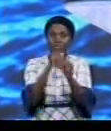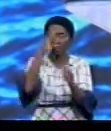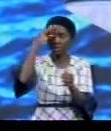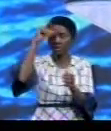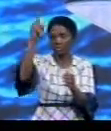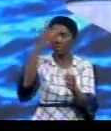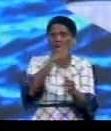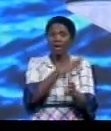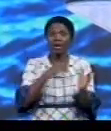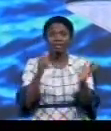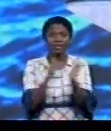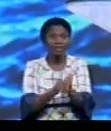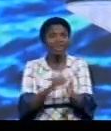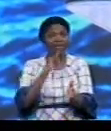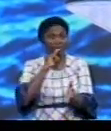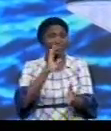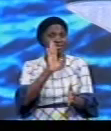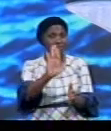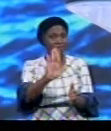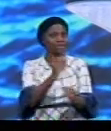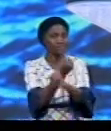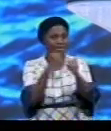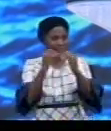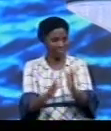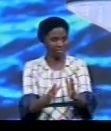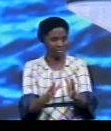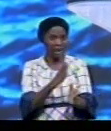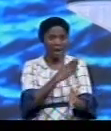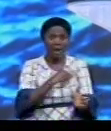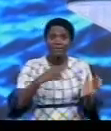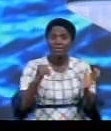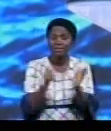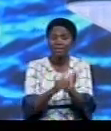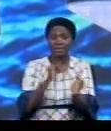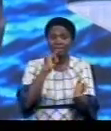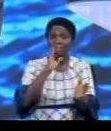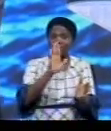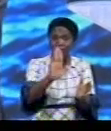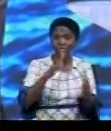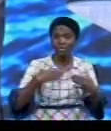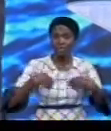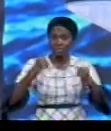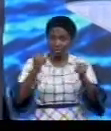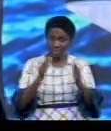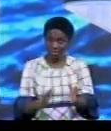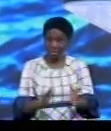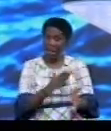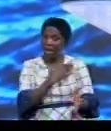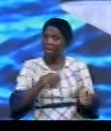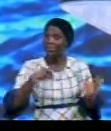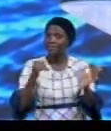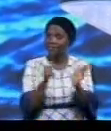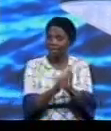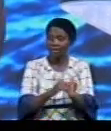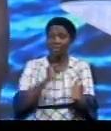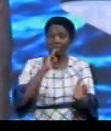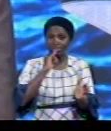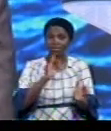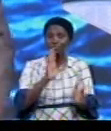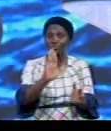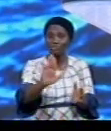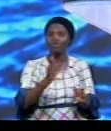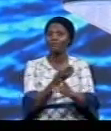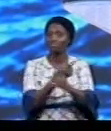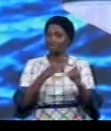that is your Savior. And that is your healer. And that is your deliverer.